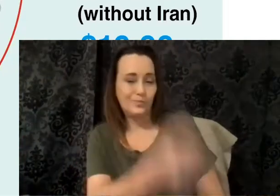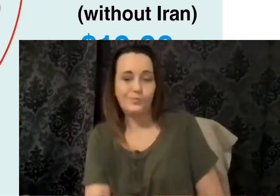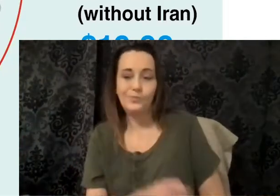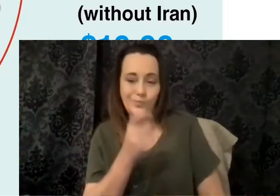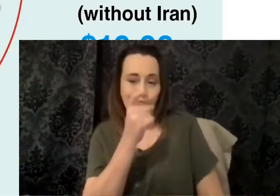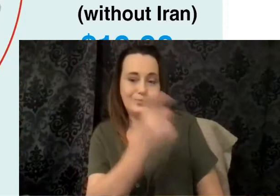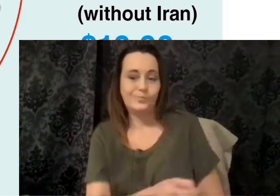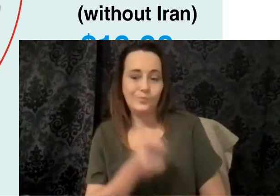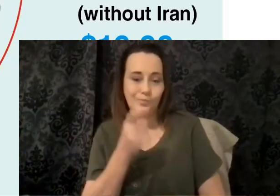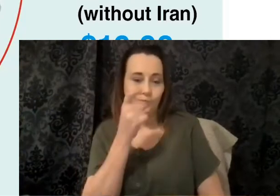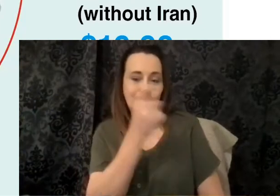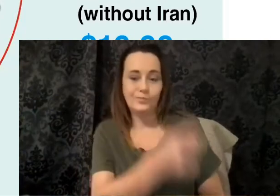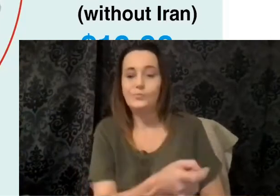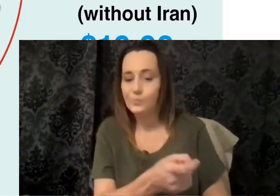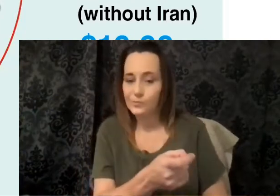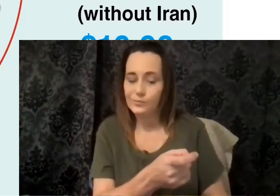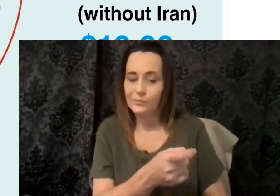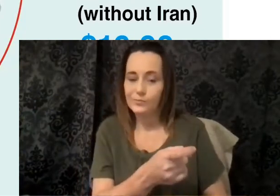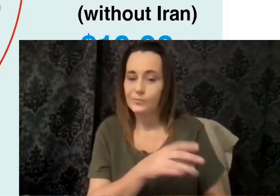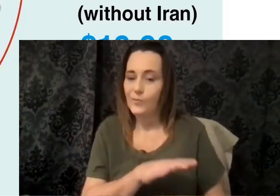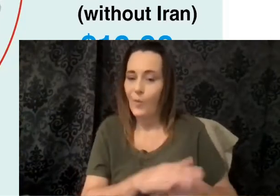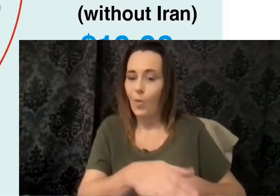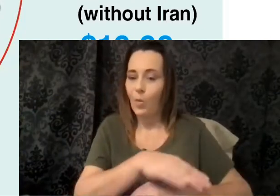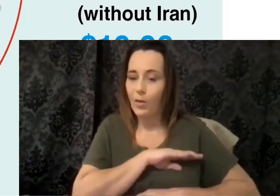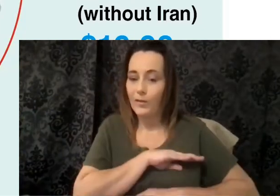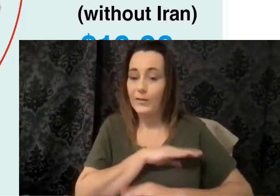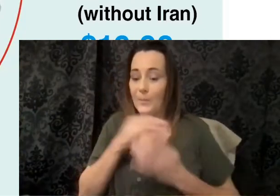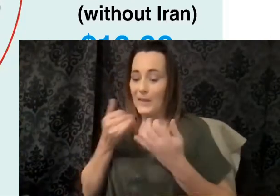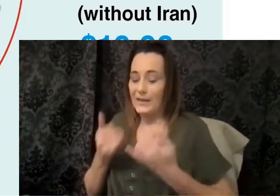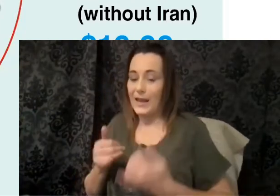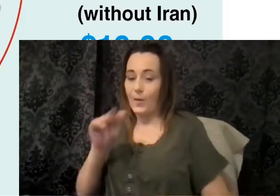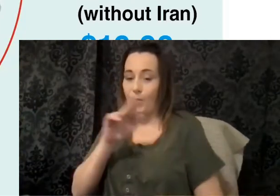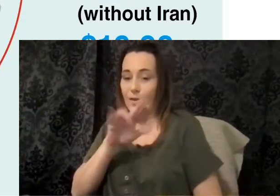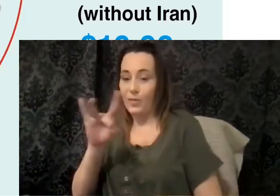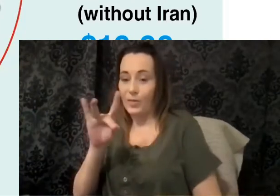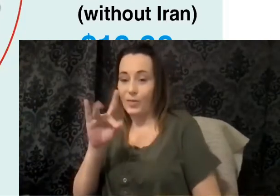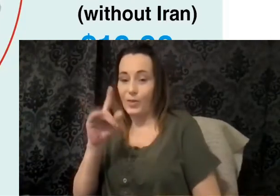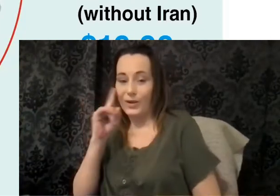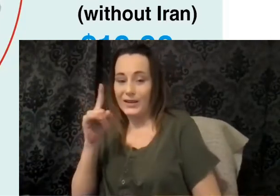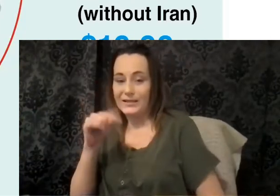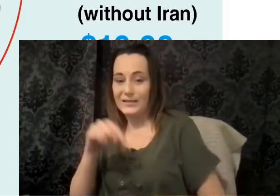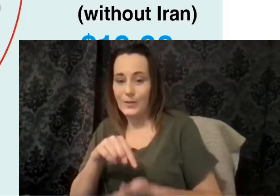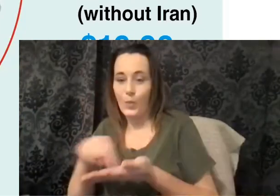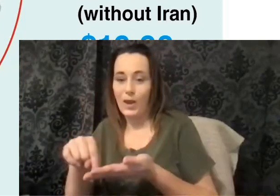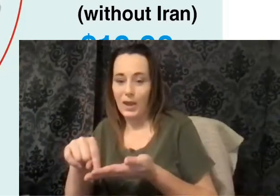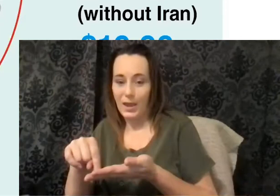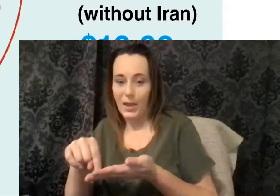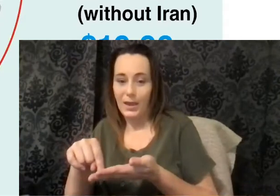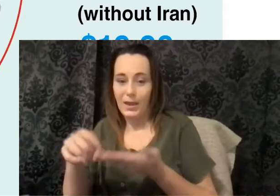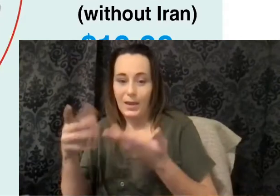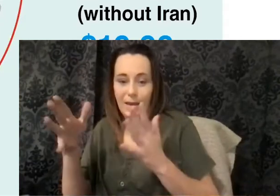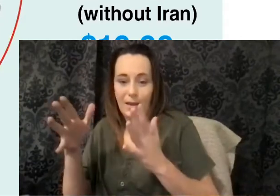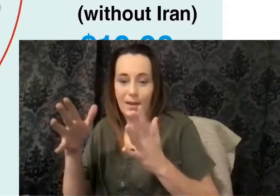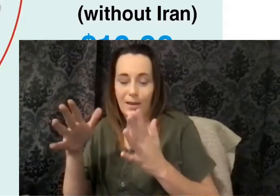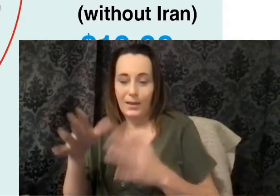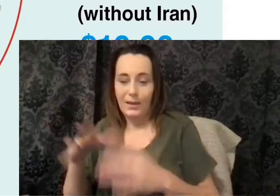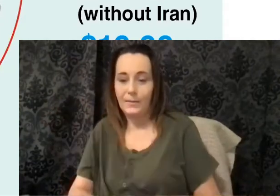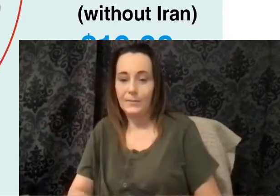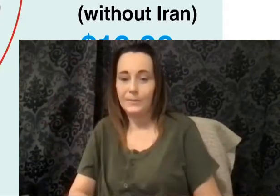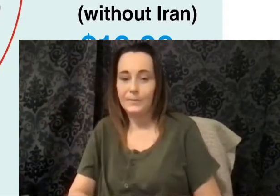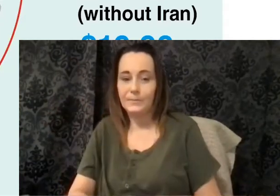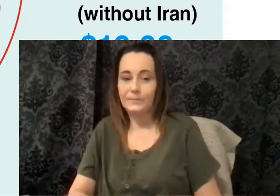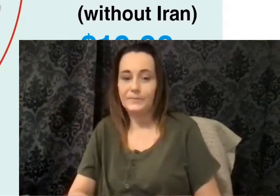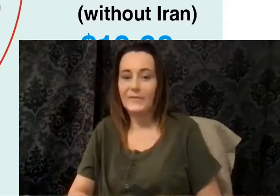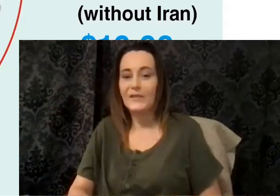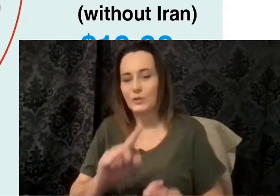member contributions. But at the moment, it's 38 cents a week. It works out to, So that's how that's